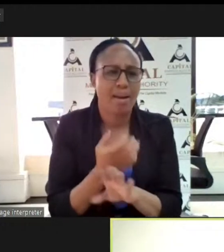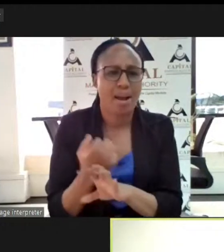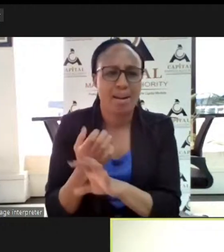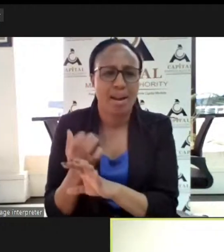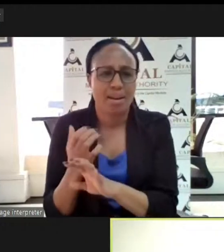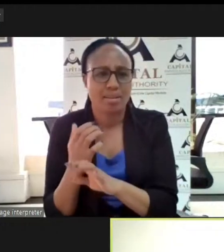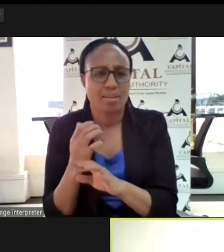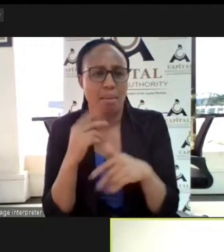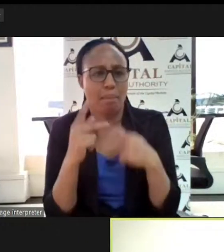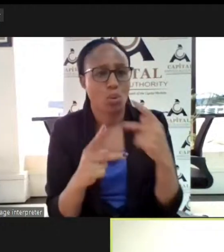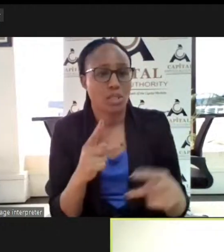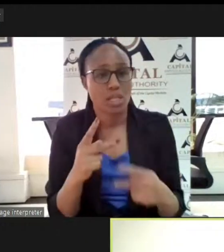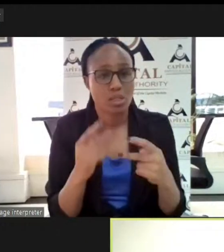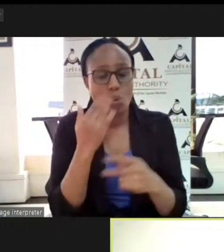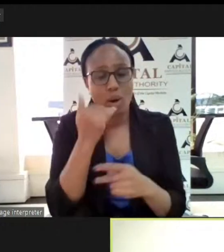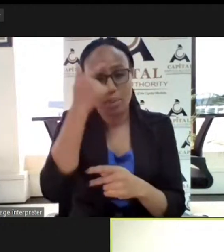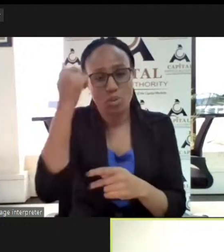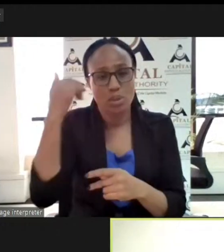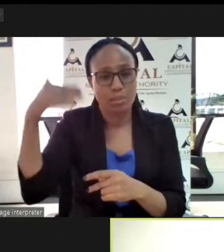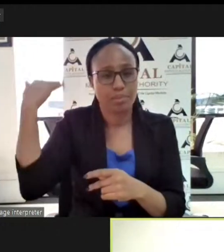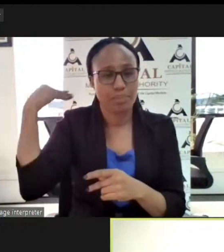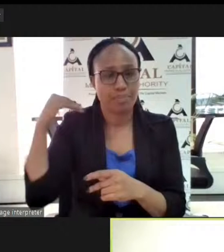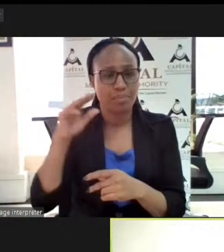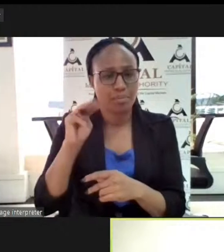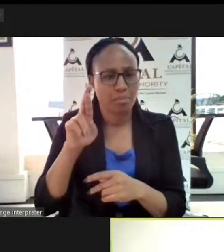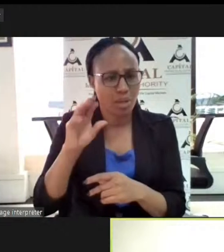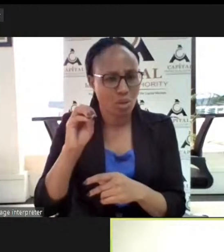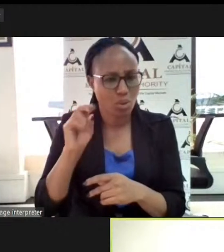because previously— Hello, Marion, can you hear us?